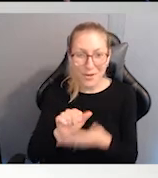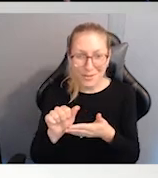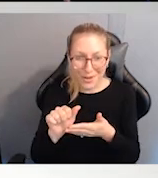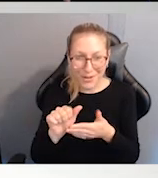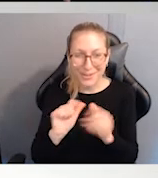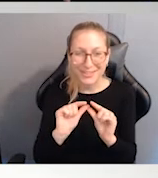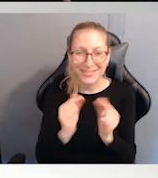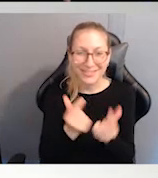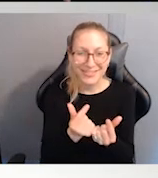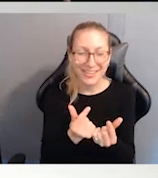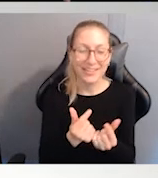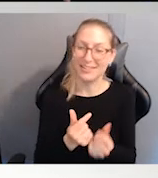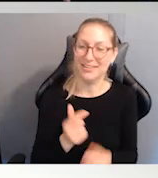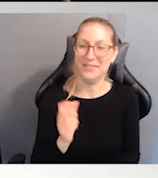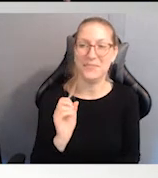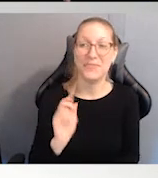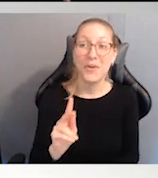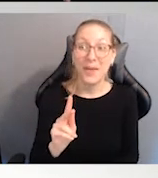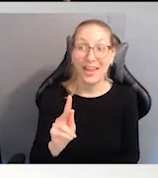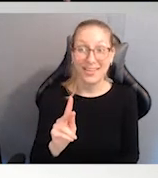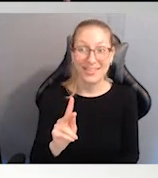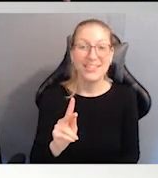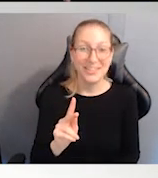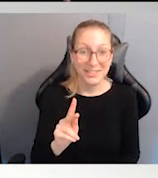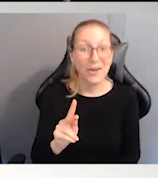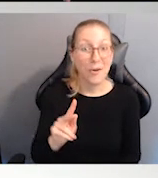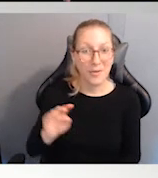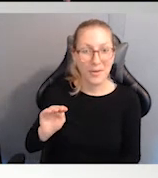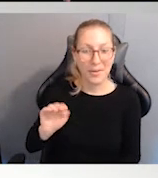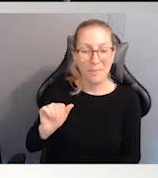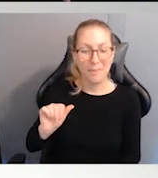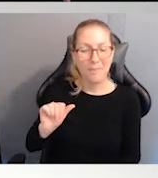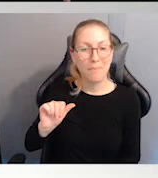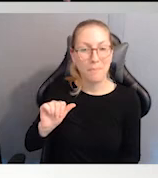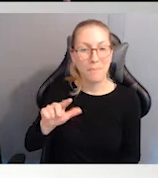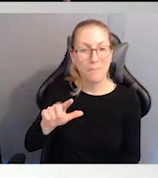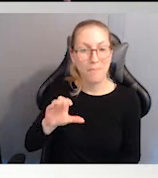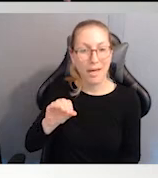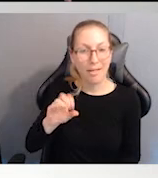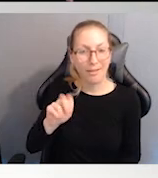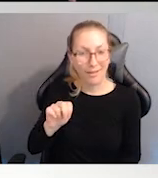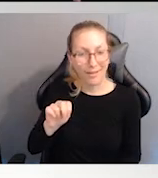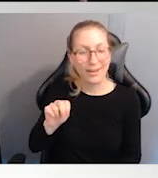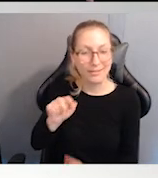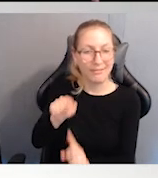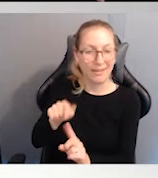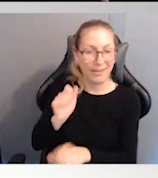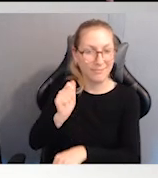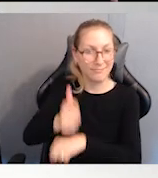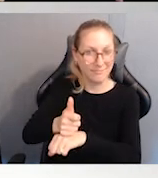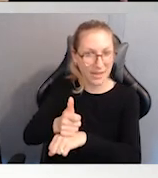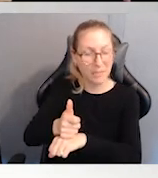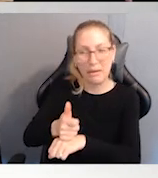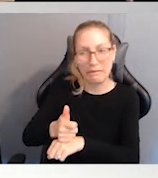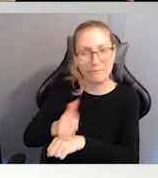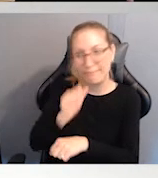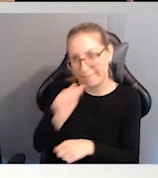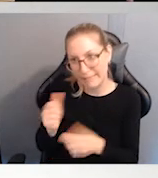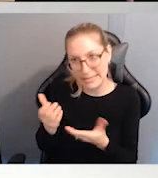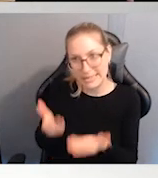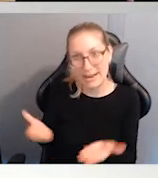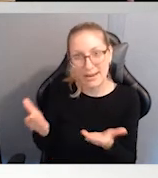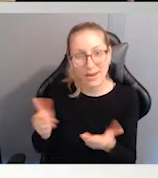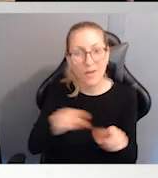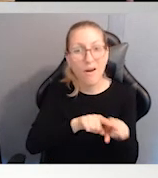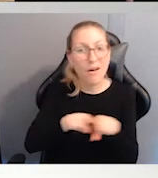Okay, I'm going to talk about, Malcolm was the one that actually got this set up, and he's not here, so I'm going to talk for him a little bit. And we also have Jamie Devlin and Amanda